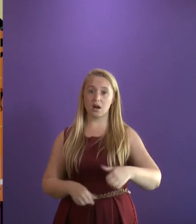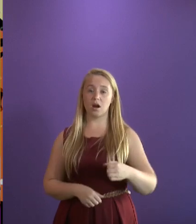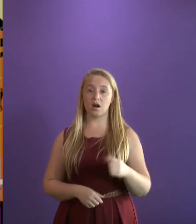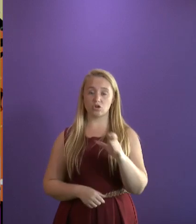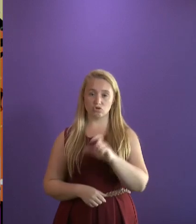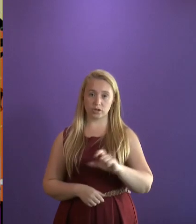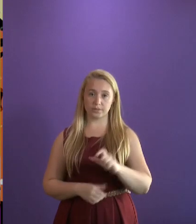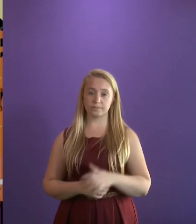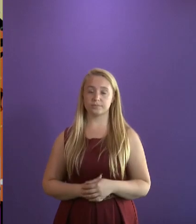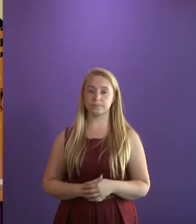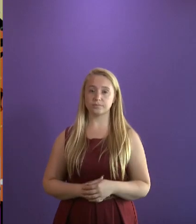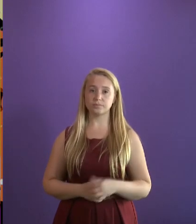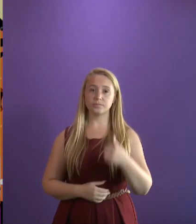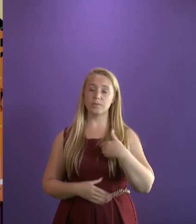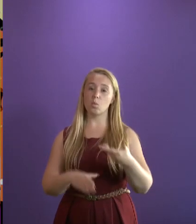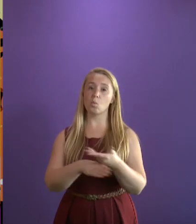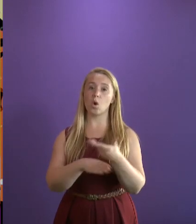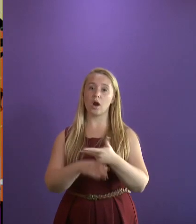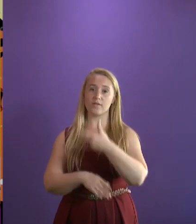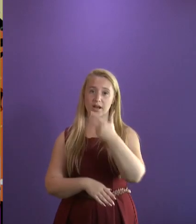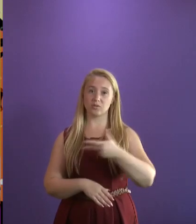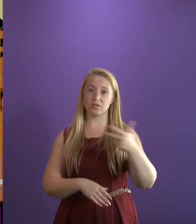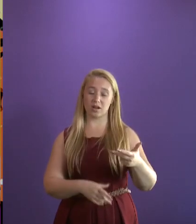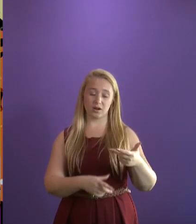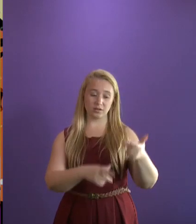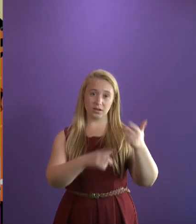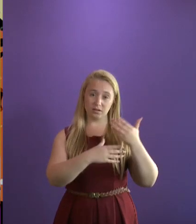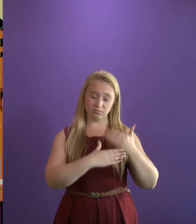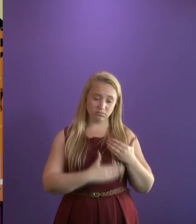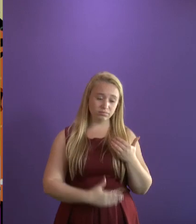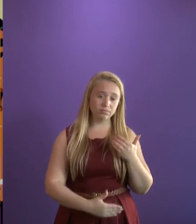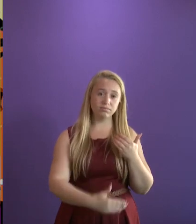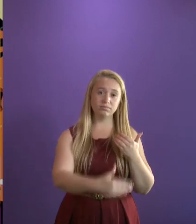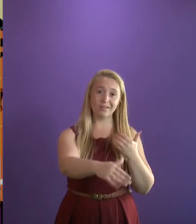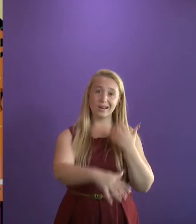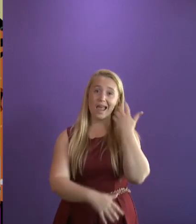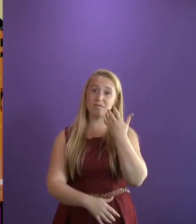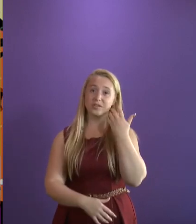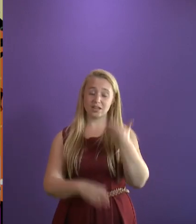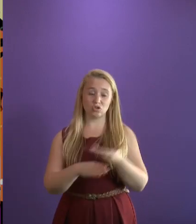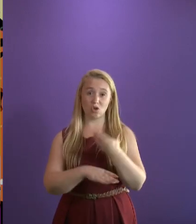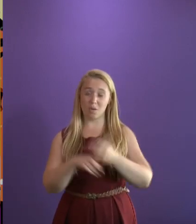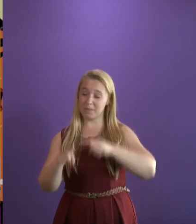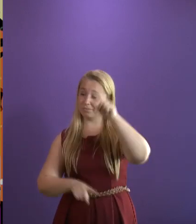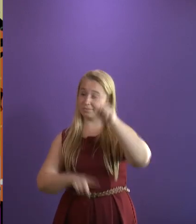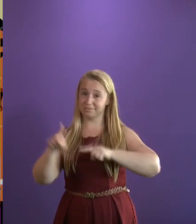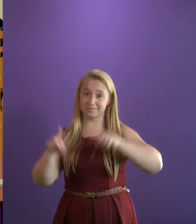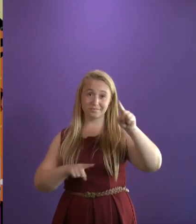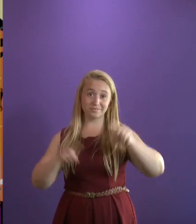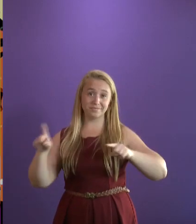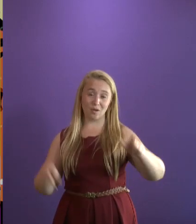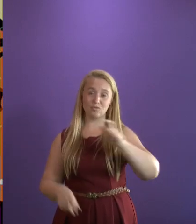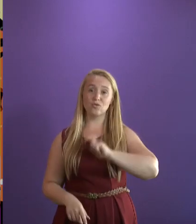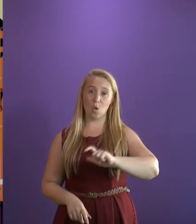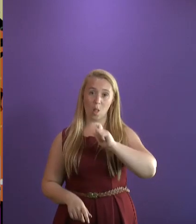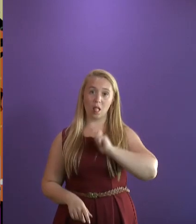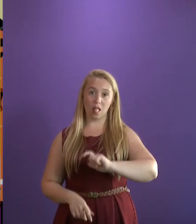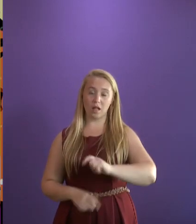My work as a councillor obviously carries on and varies from day to day. It's a very, very diverse job for anyone thinking of taking it